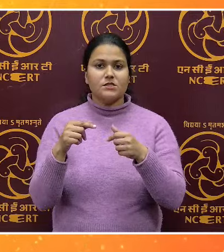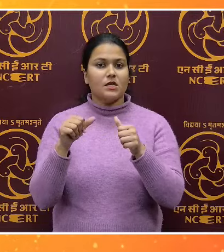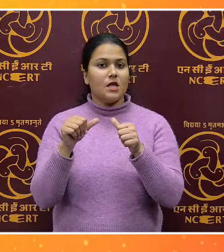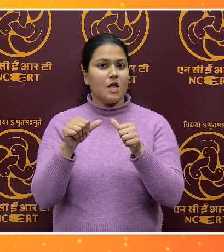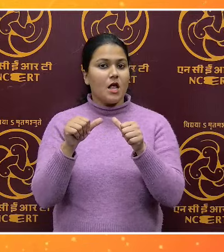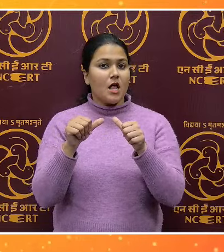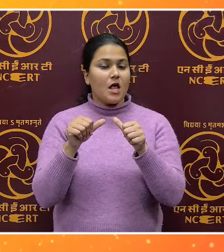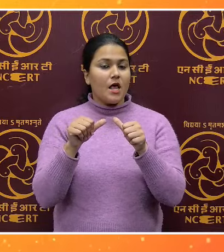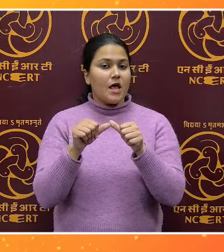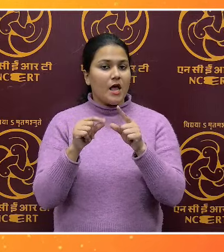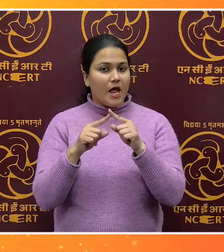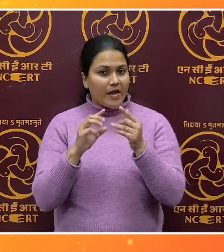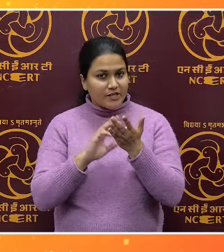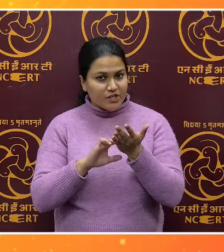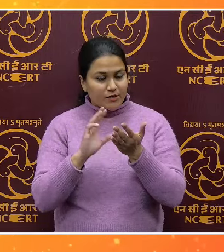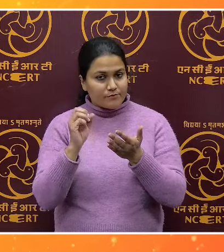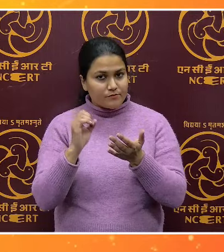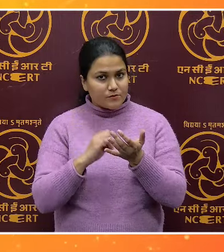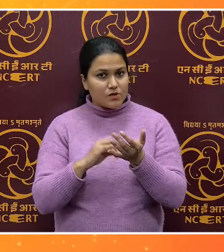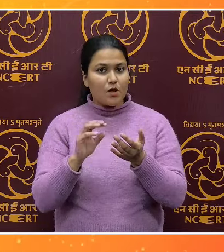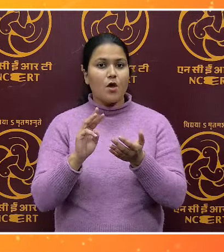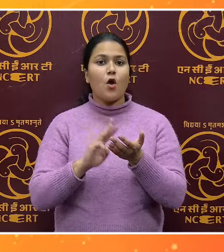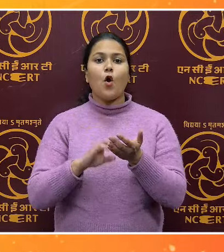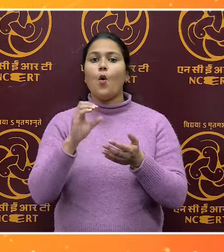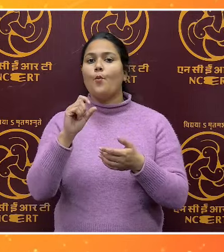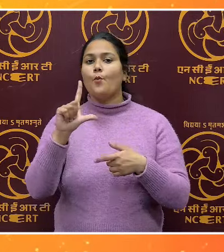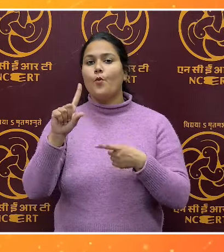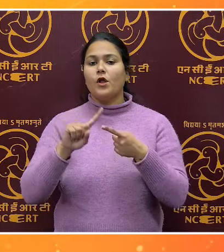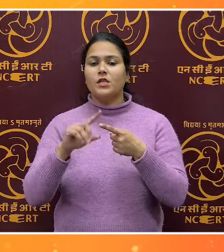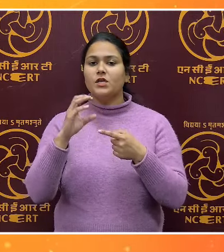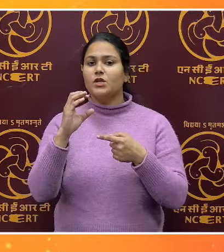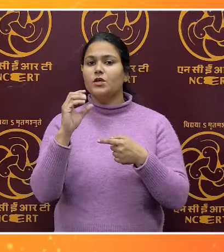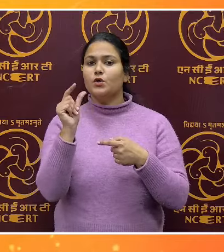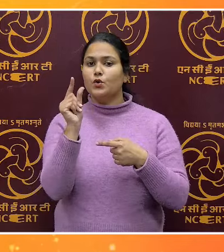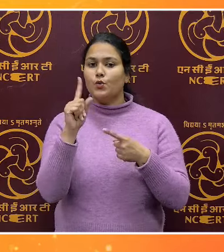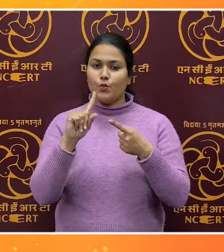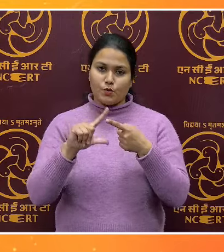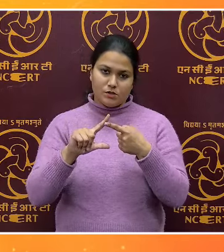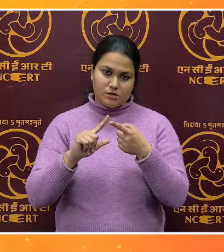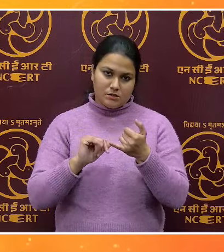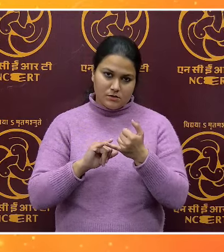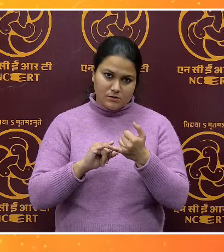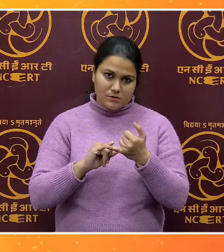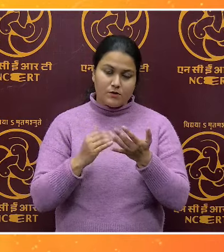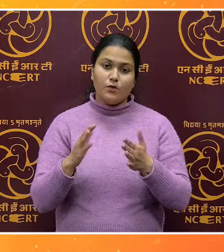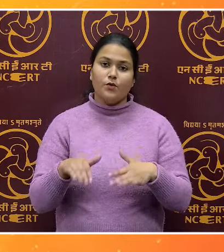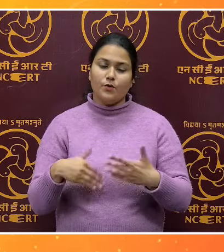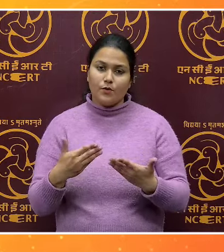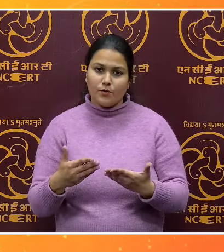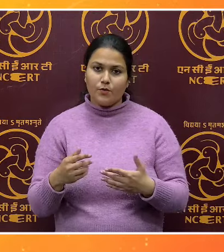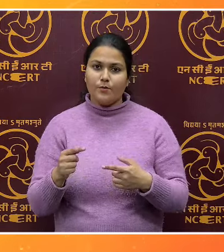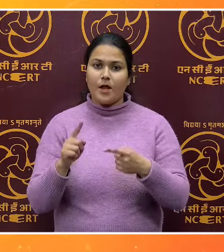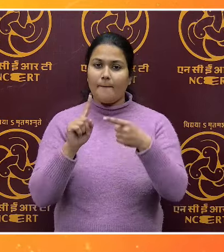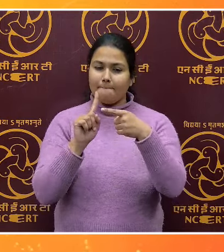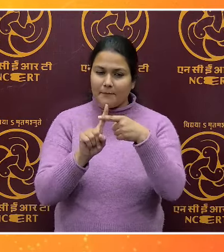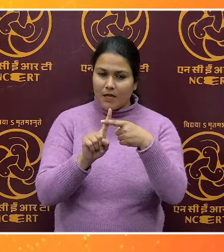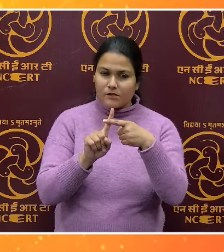bound to the central atom in the coordination entity. These may be charged or